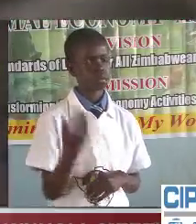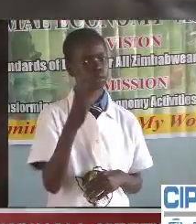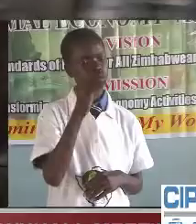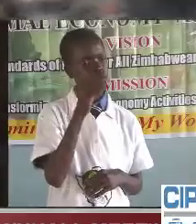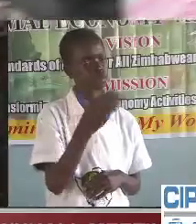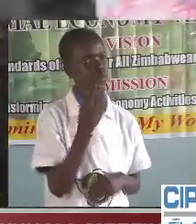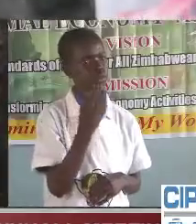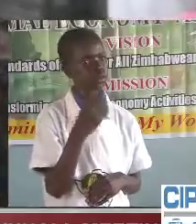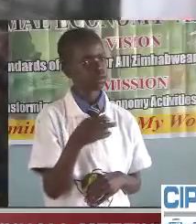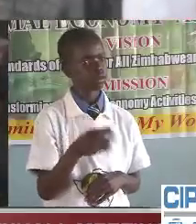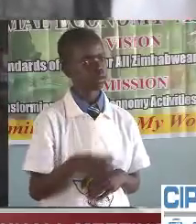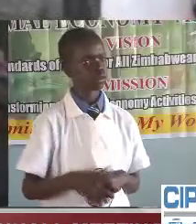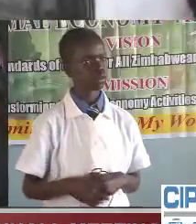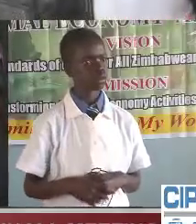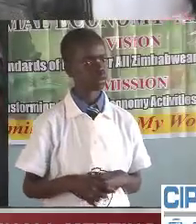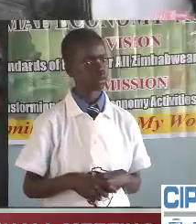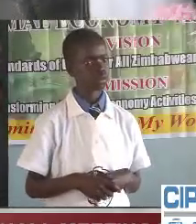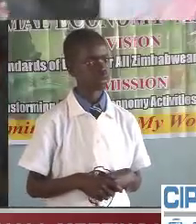us.